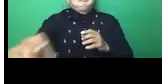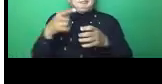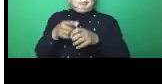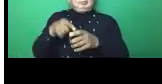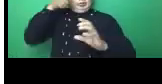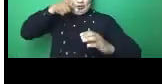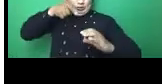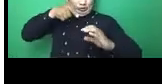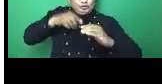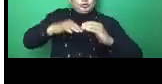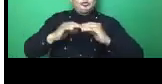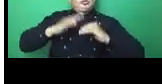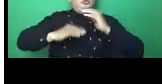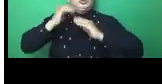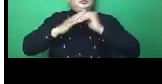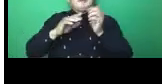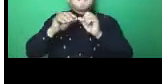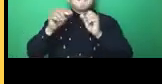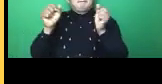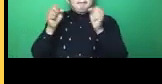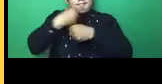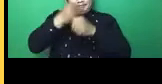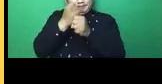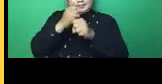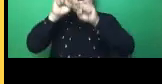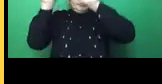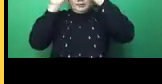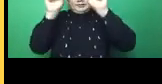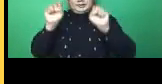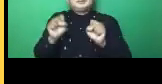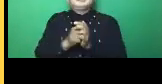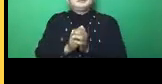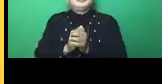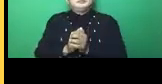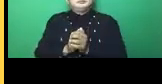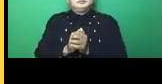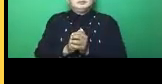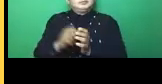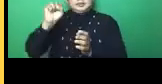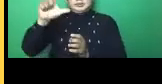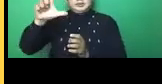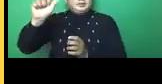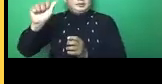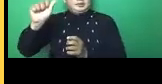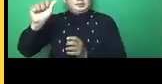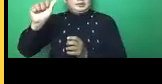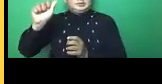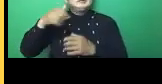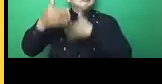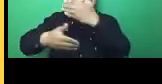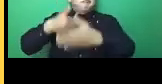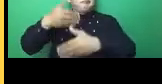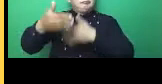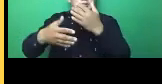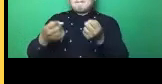it goes up and makes a shape. So when we talk about SLA or any of these resin processes, they're usually a lot